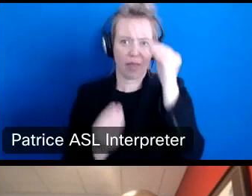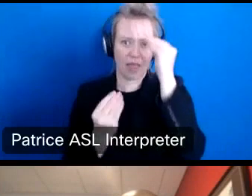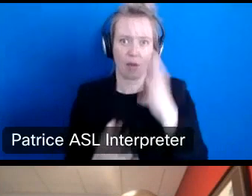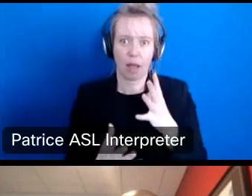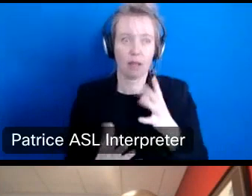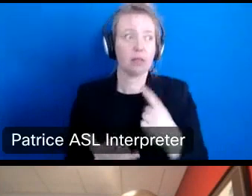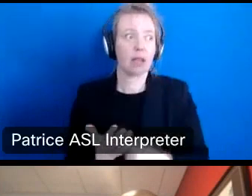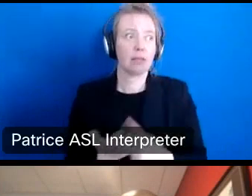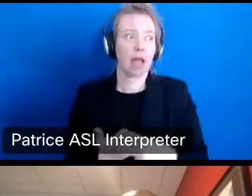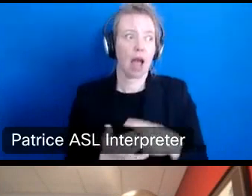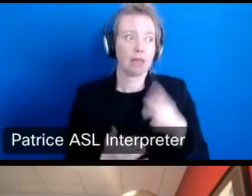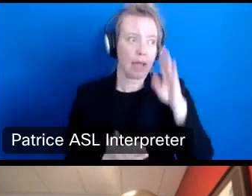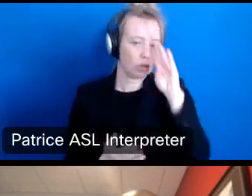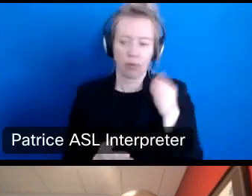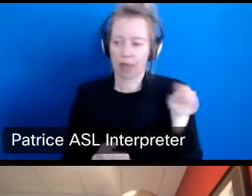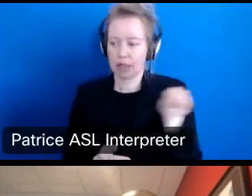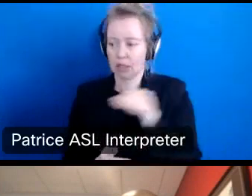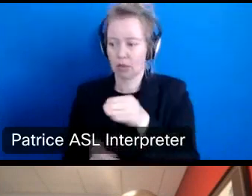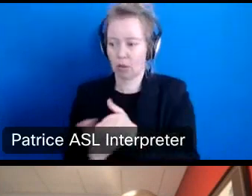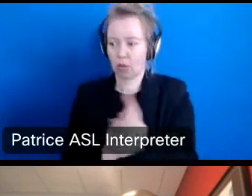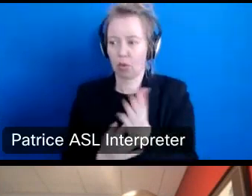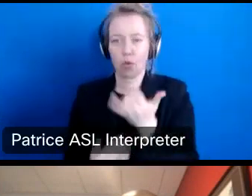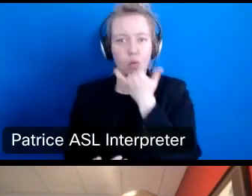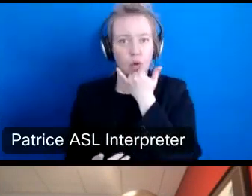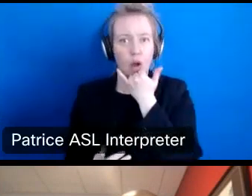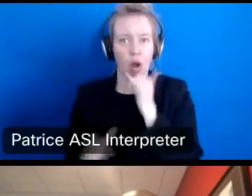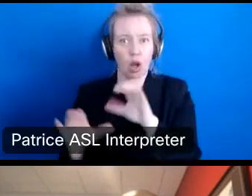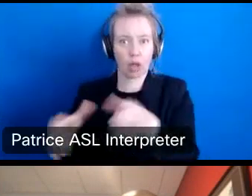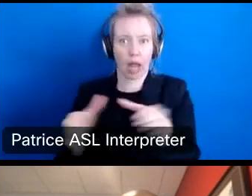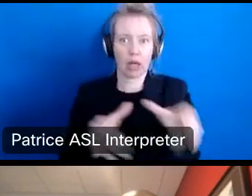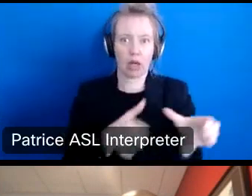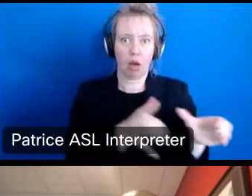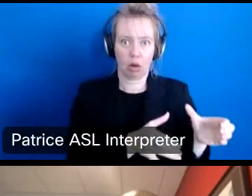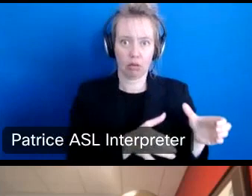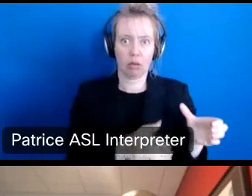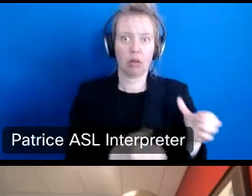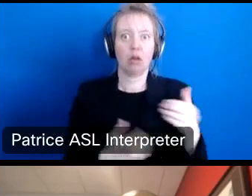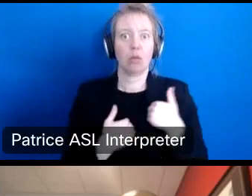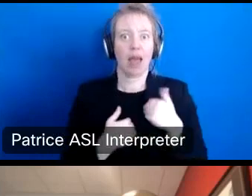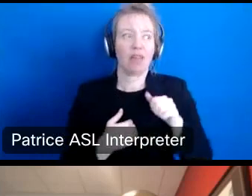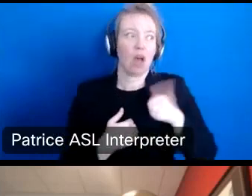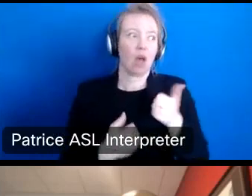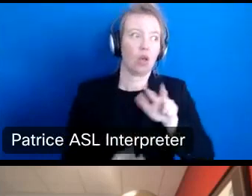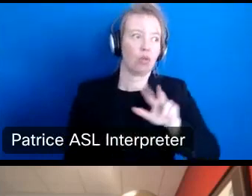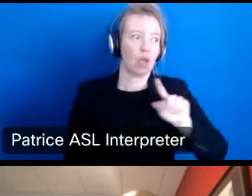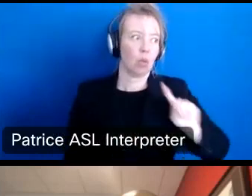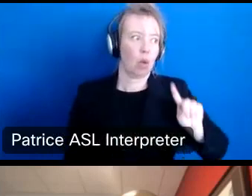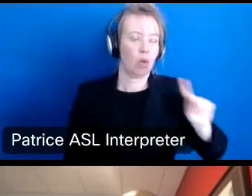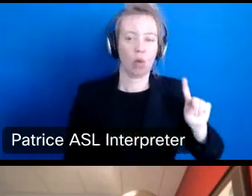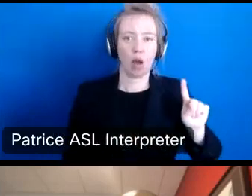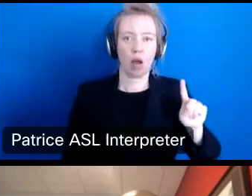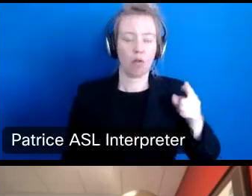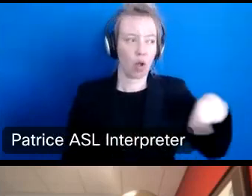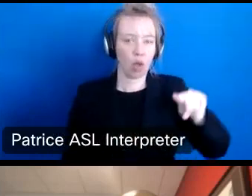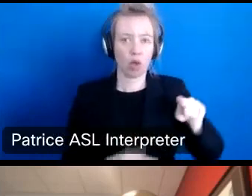wrong category, where there is other 311 type requests that are available for those more